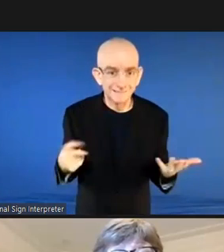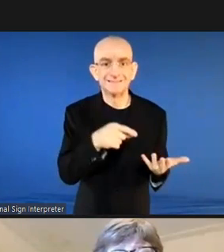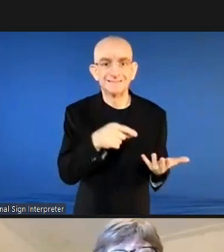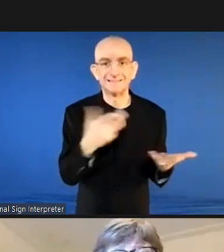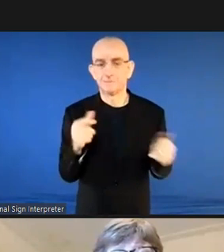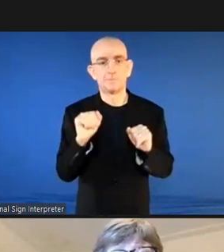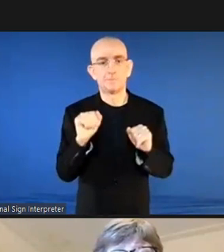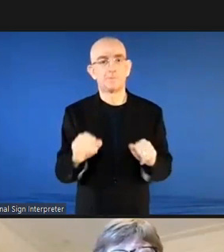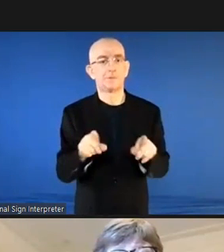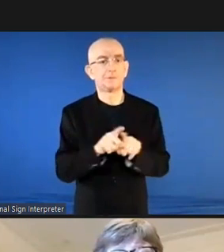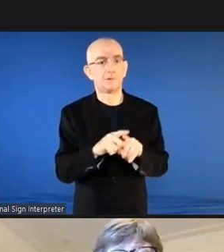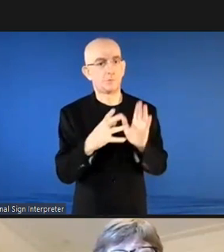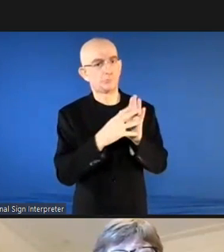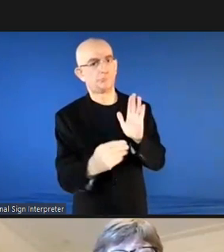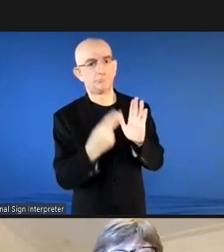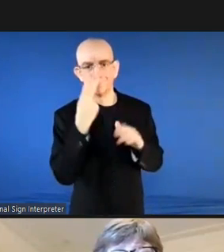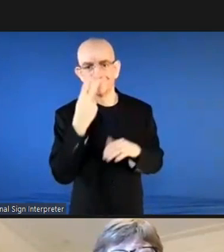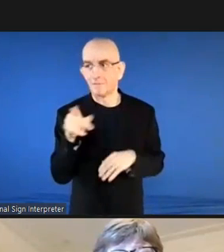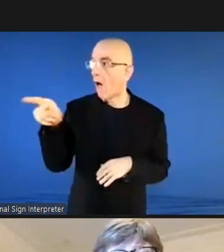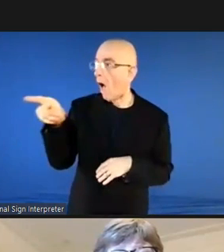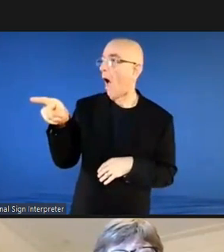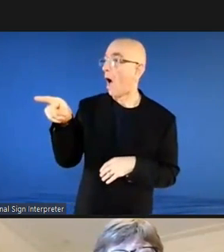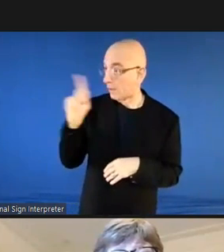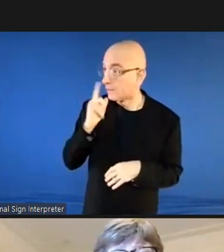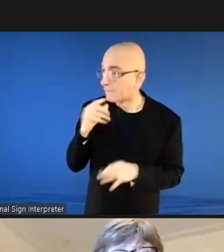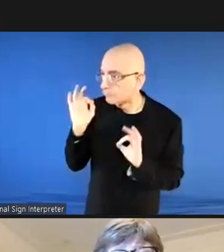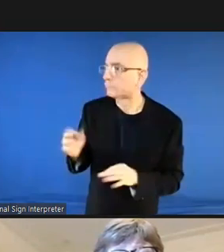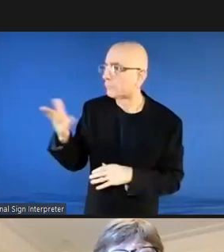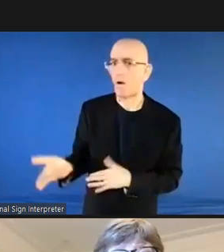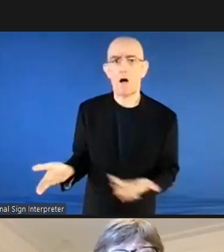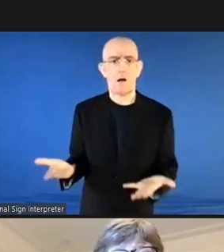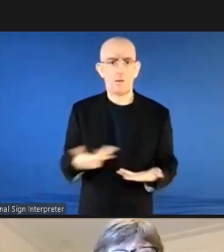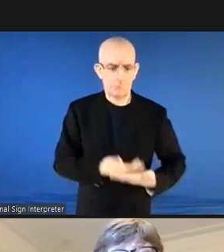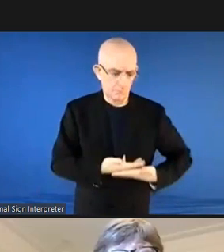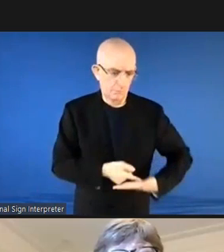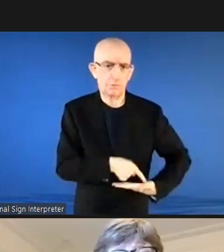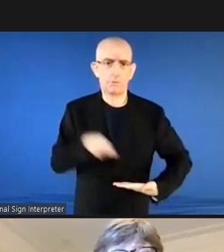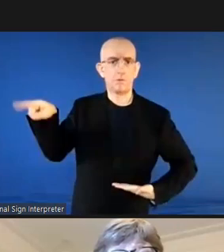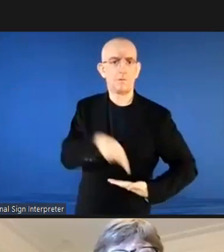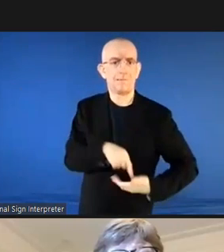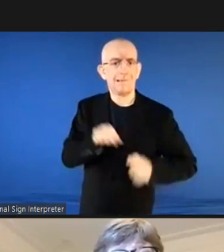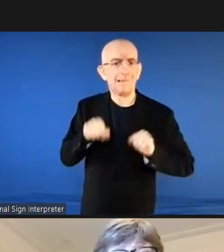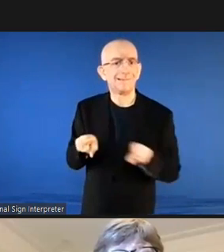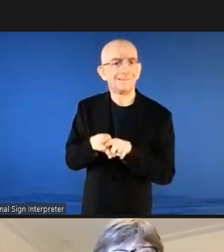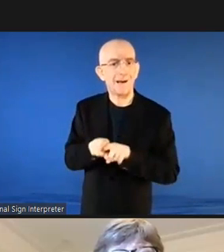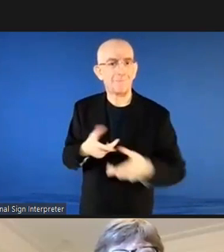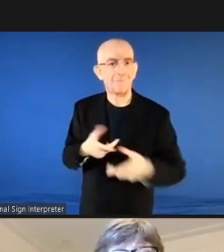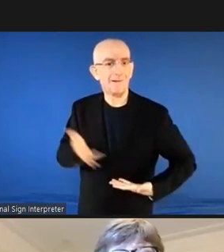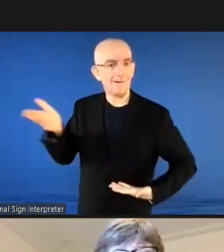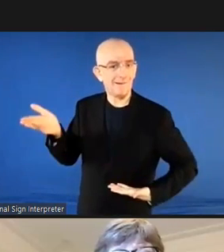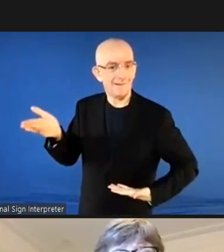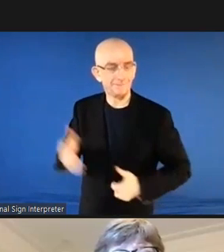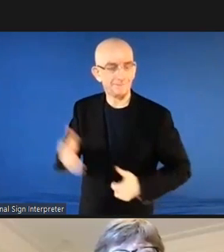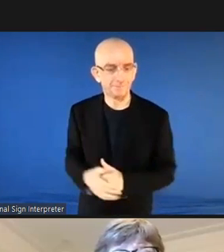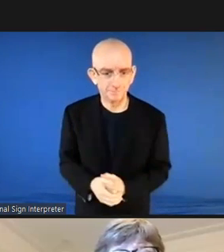better future holds for their deaf child. Thank you, Nita. Yeah, thank you. And just